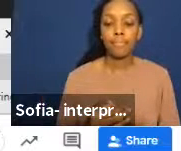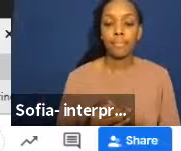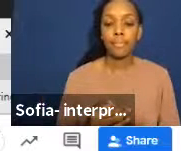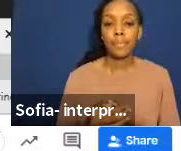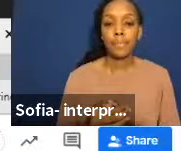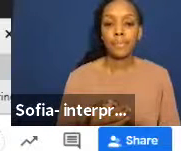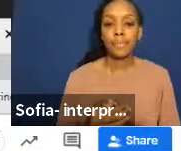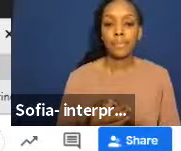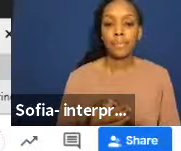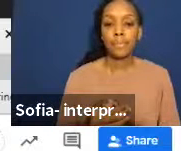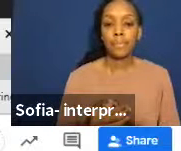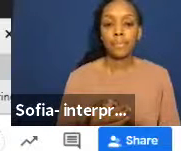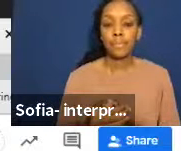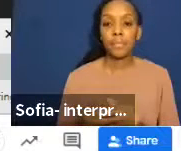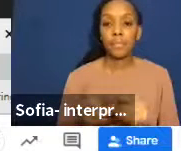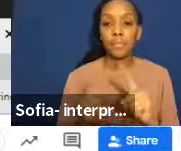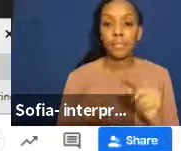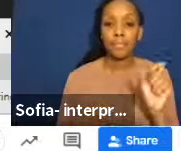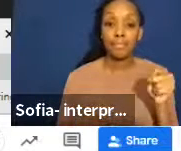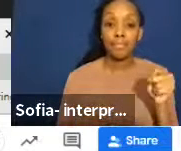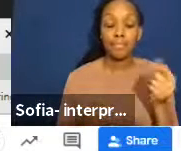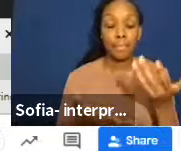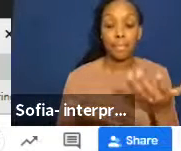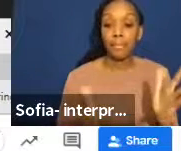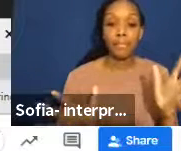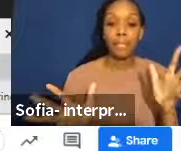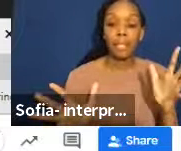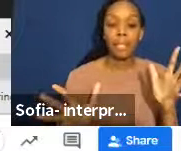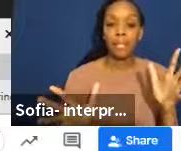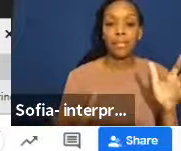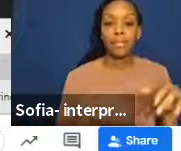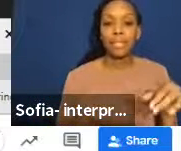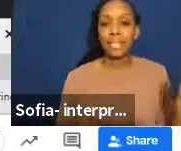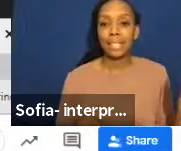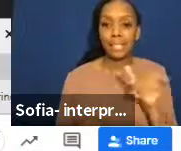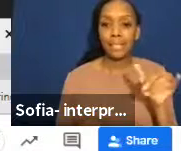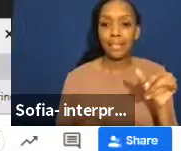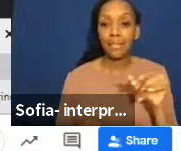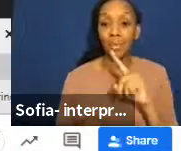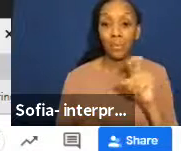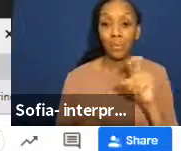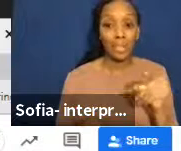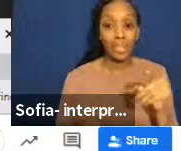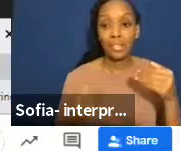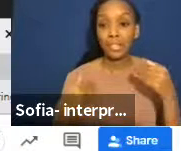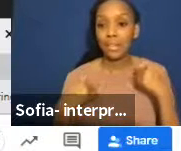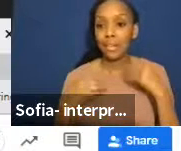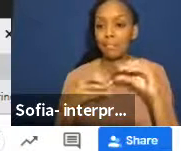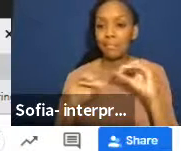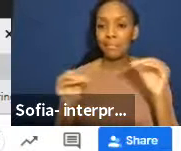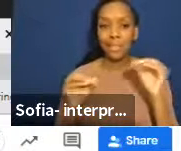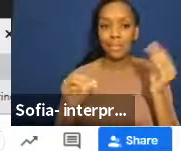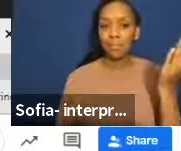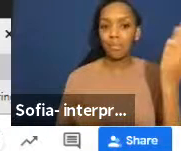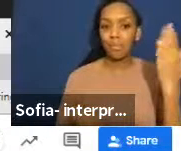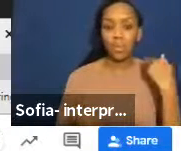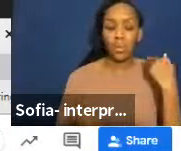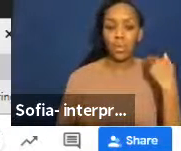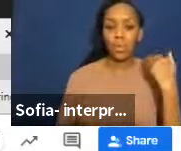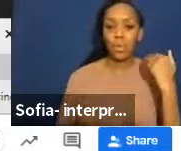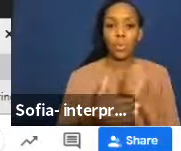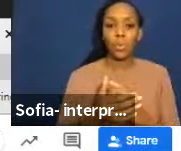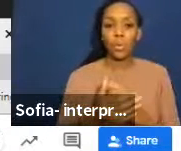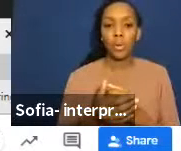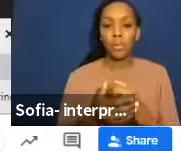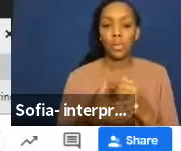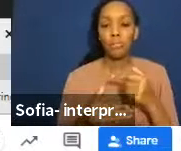but yeah. So yeah, that's the same. I don't think anyone had any questions about it from last time. So, cool